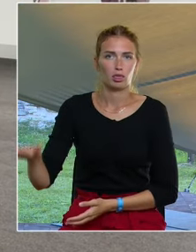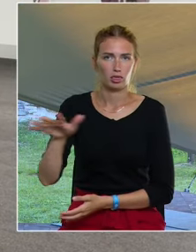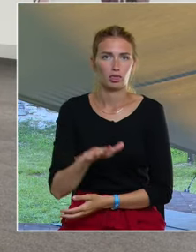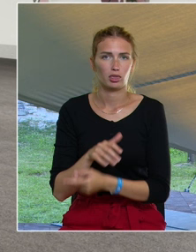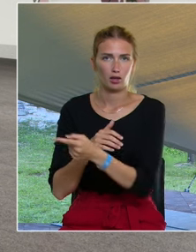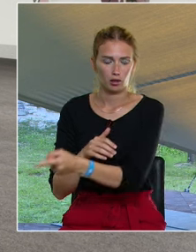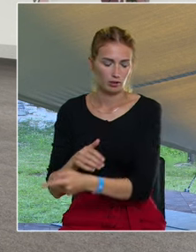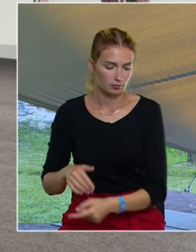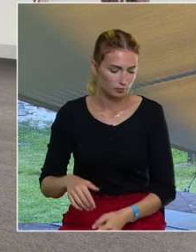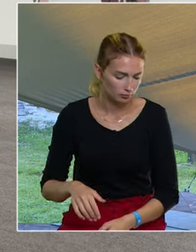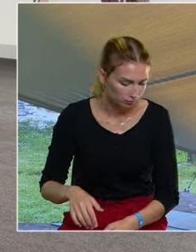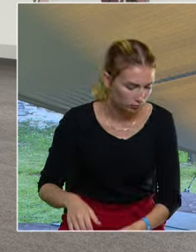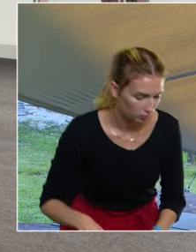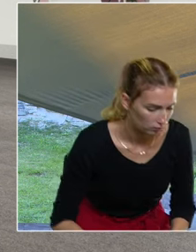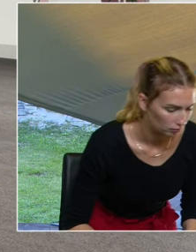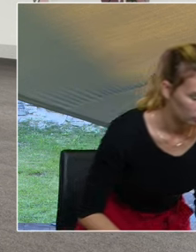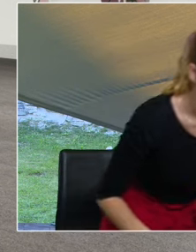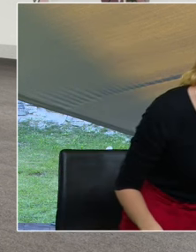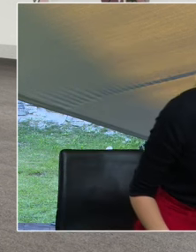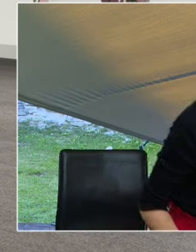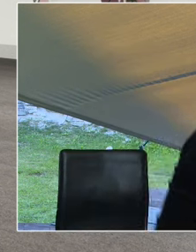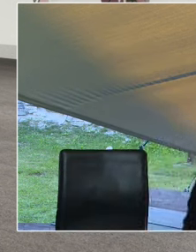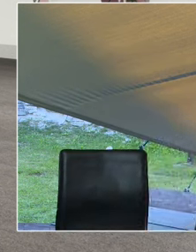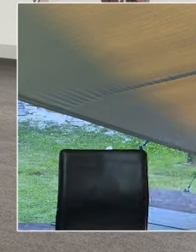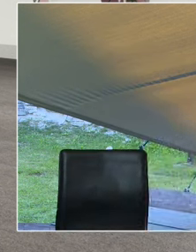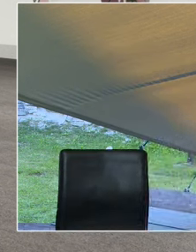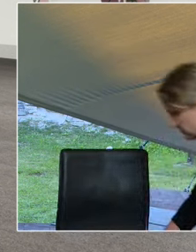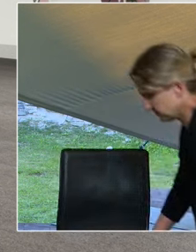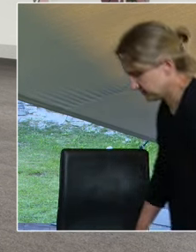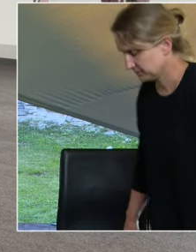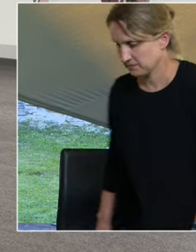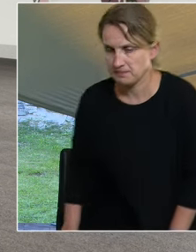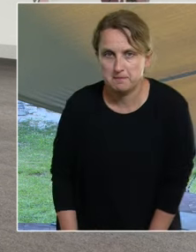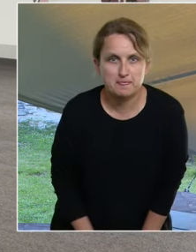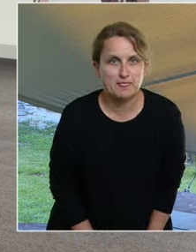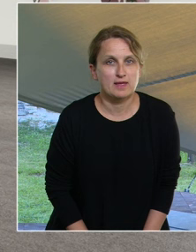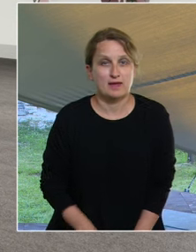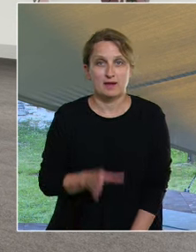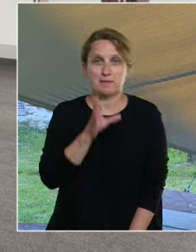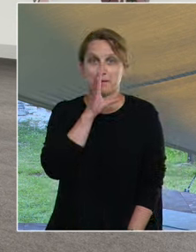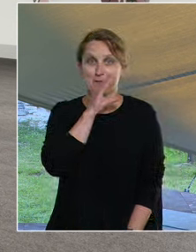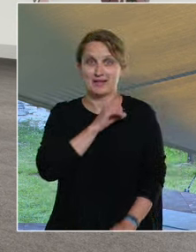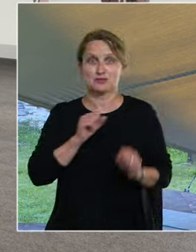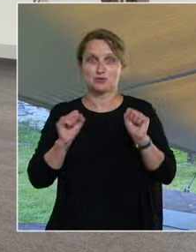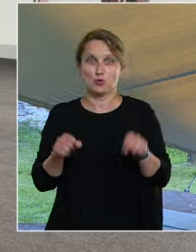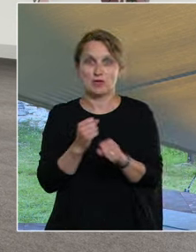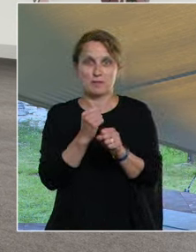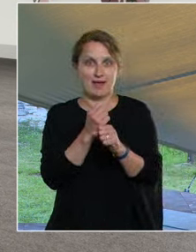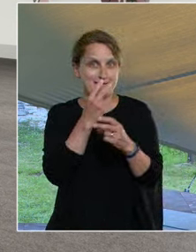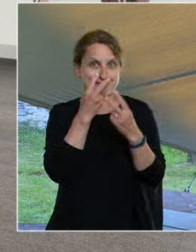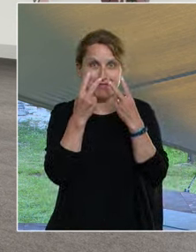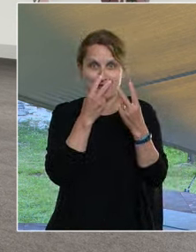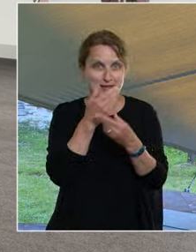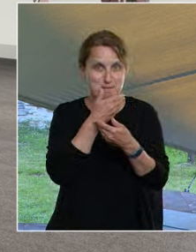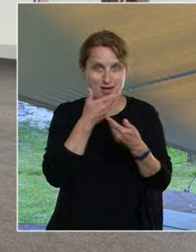through these new set of senses. You know, we can make the invisible visible in many ways, or give